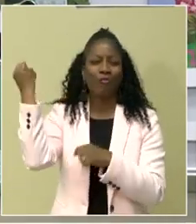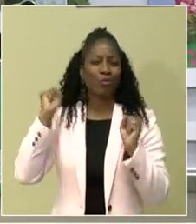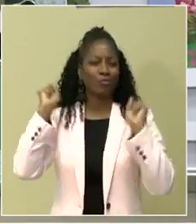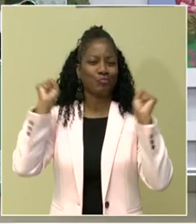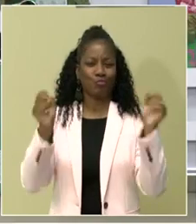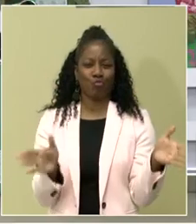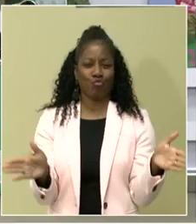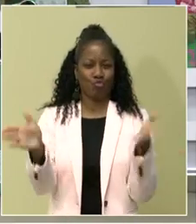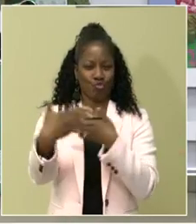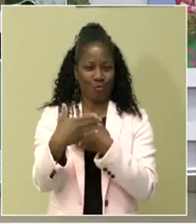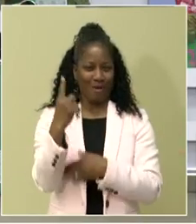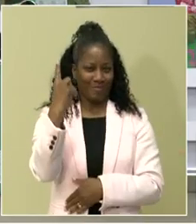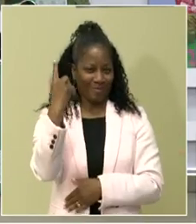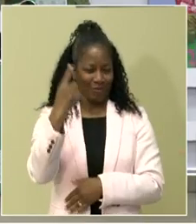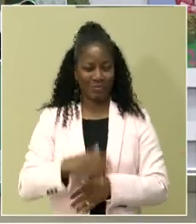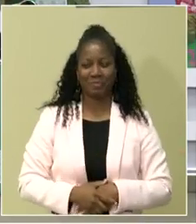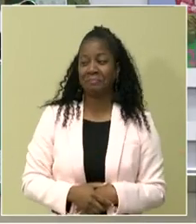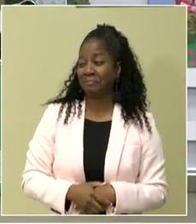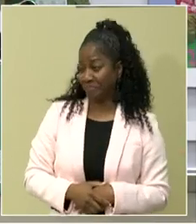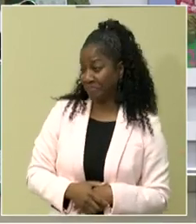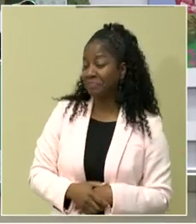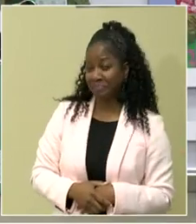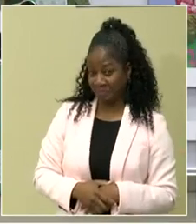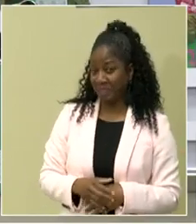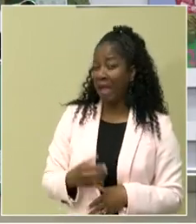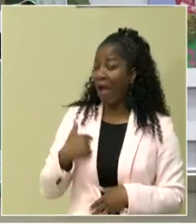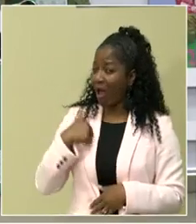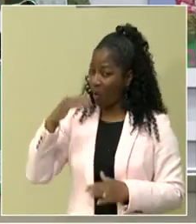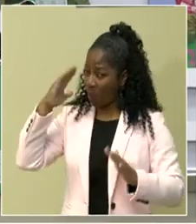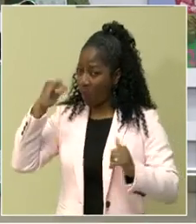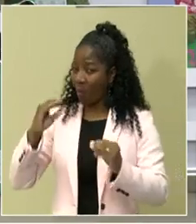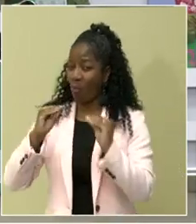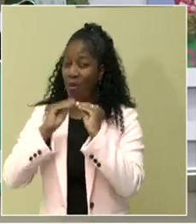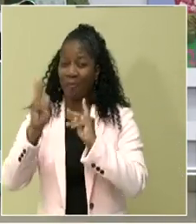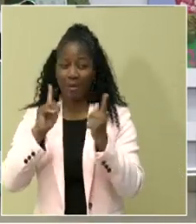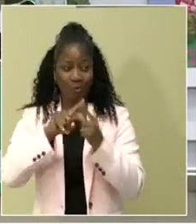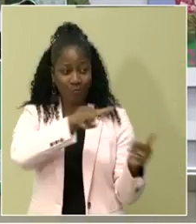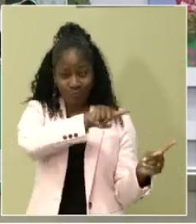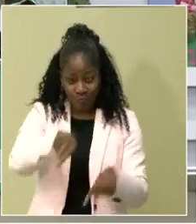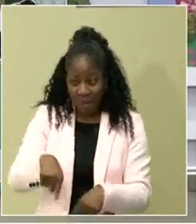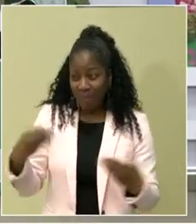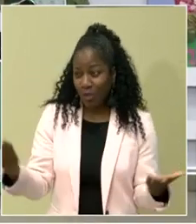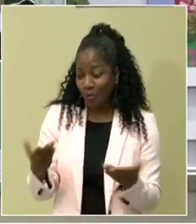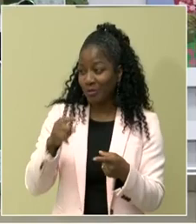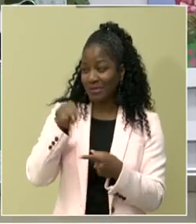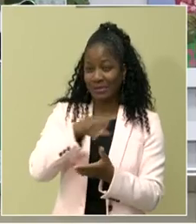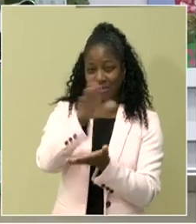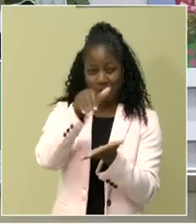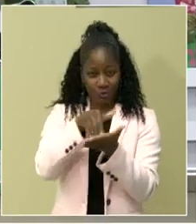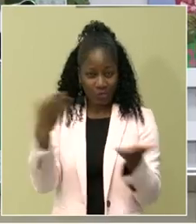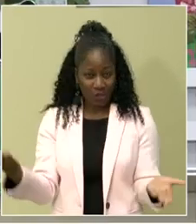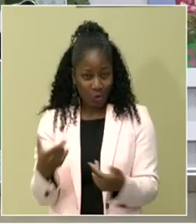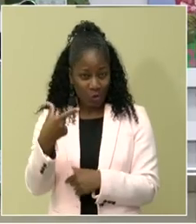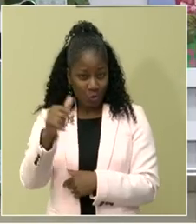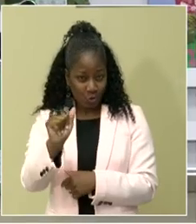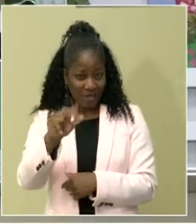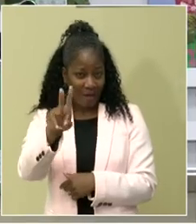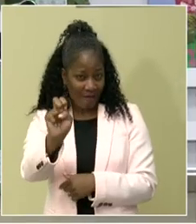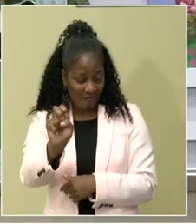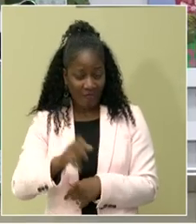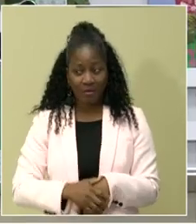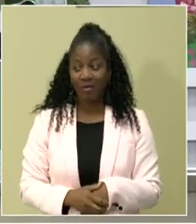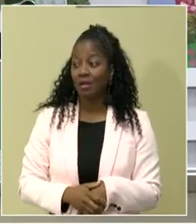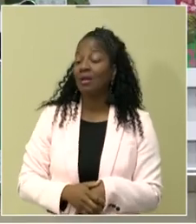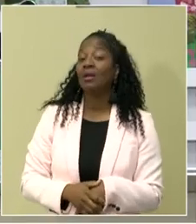And I hope that more people will discover Bernice Fontenot Center here on Georgia Avenue and